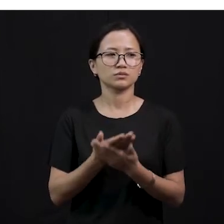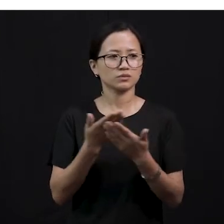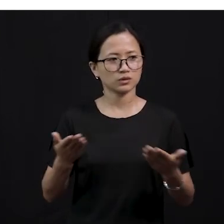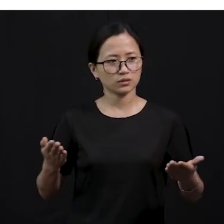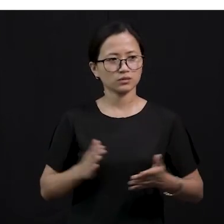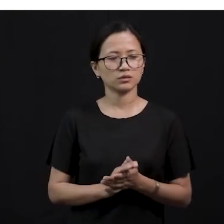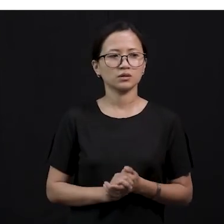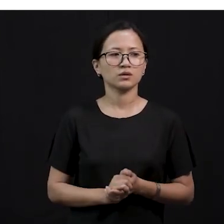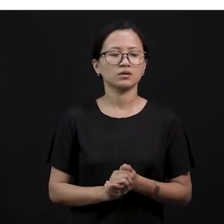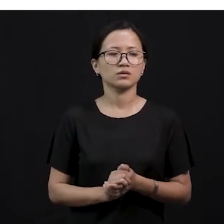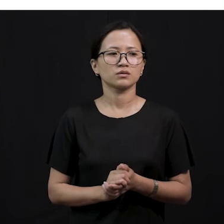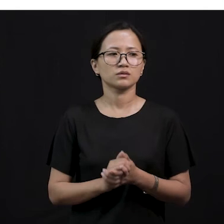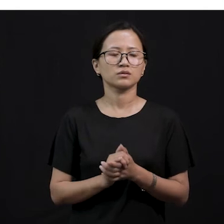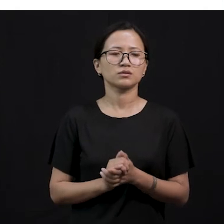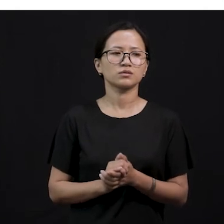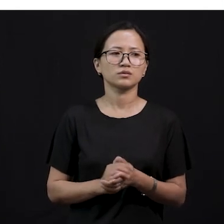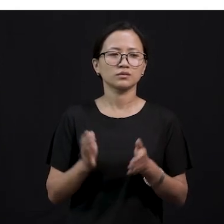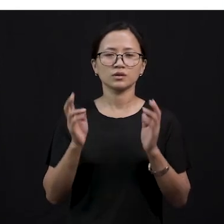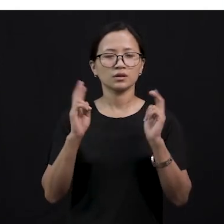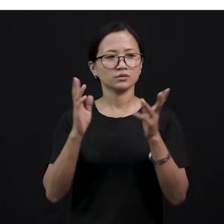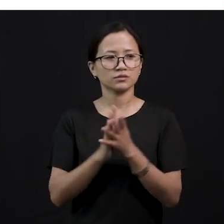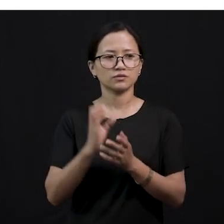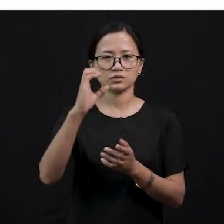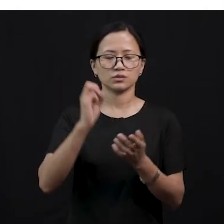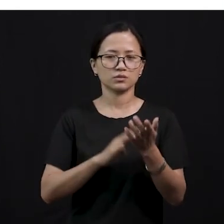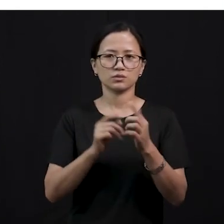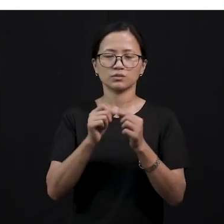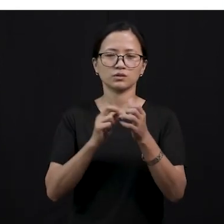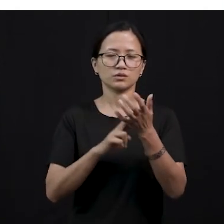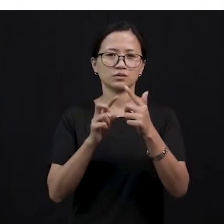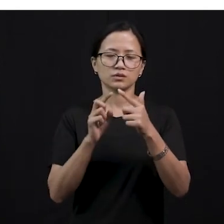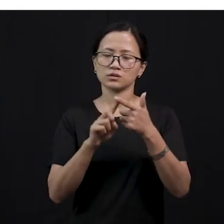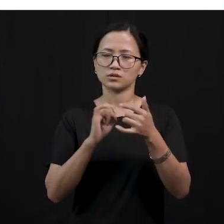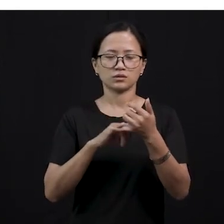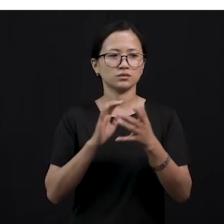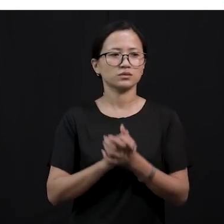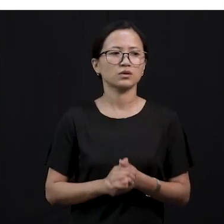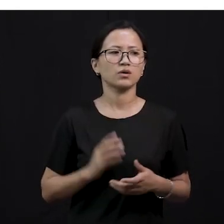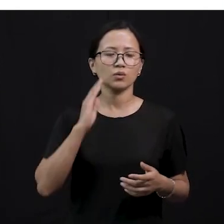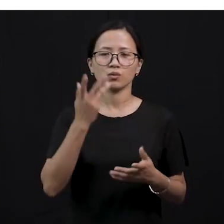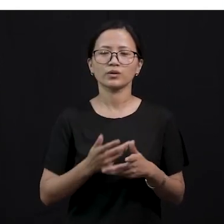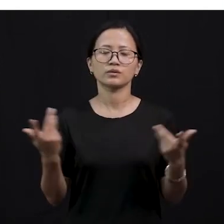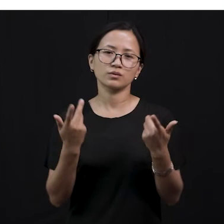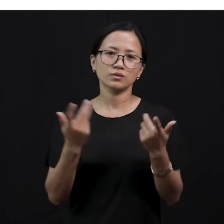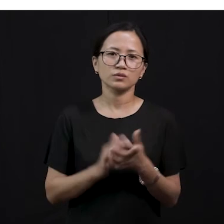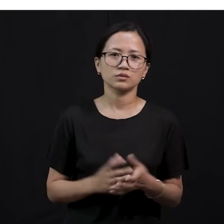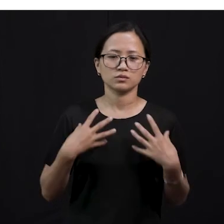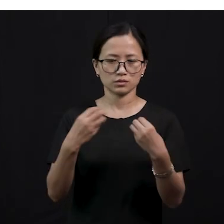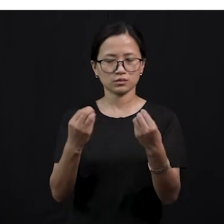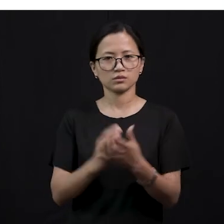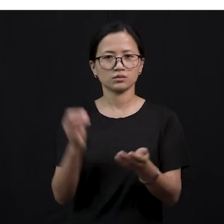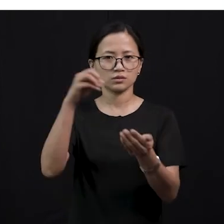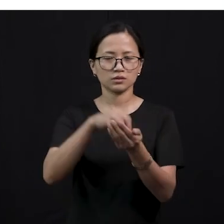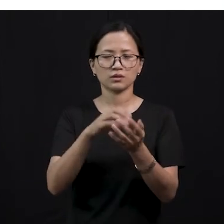brand image and you want to say something which is new in that product. So that is when and where you want